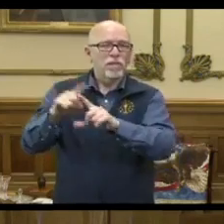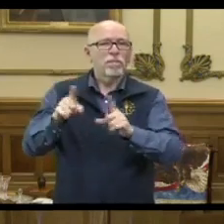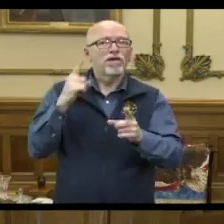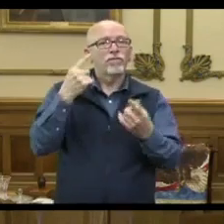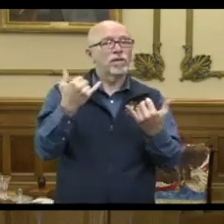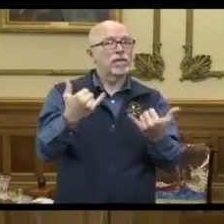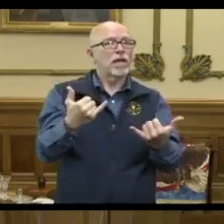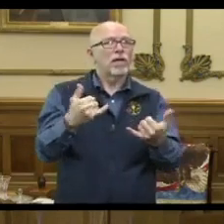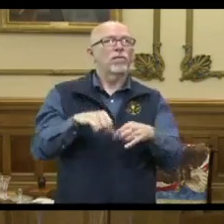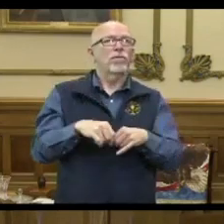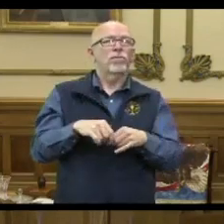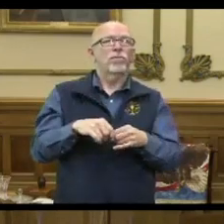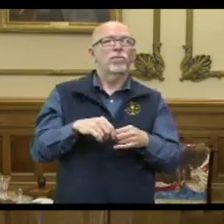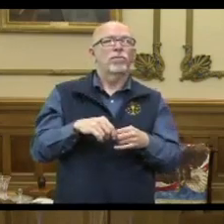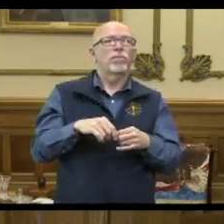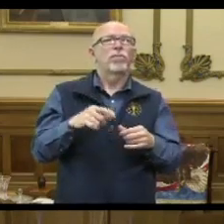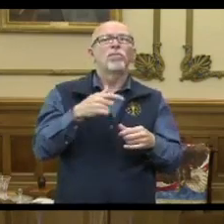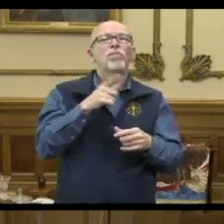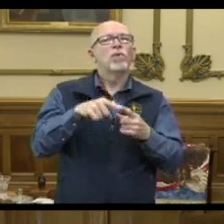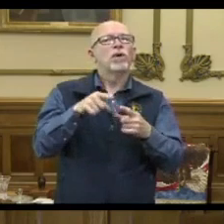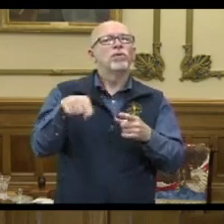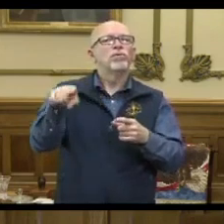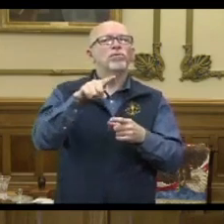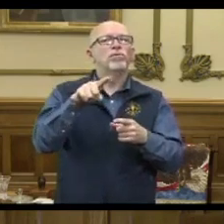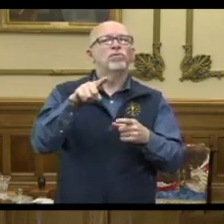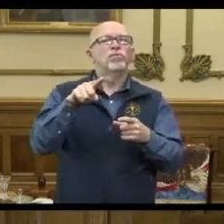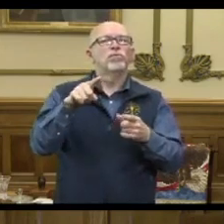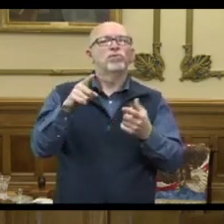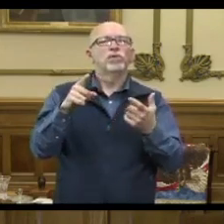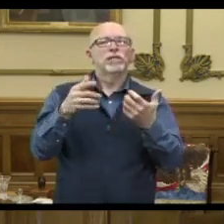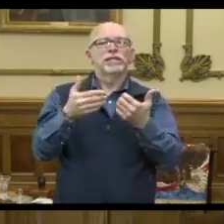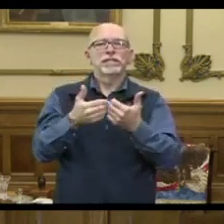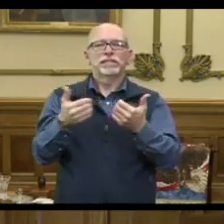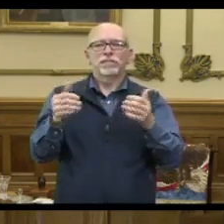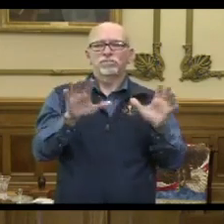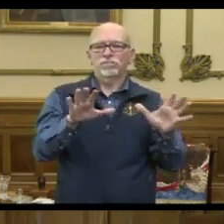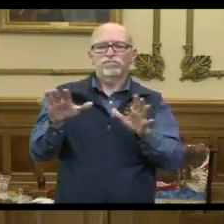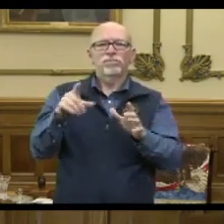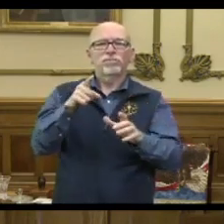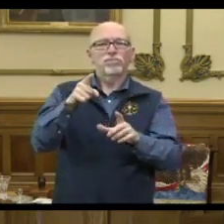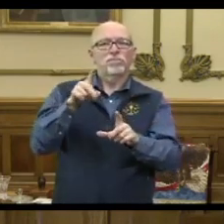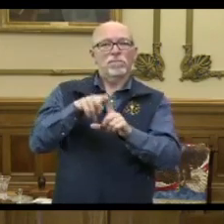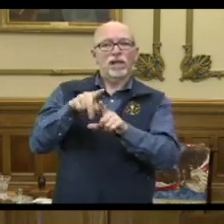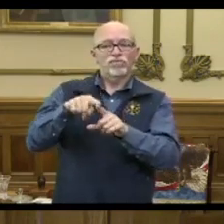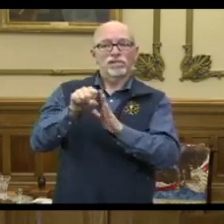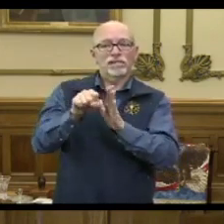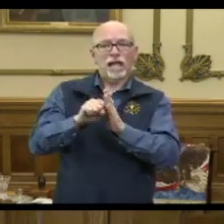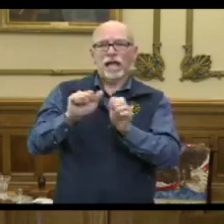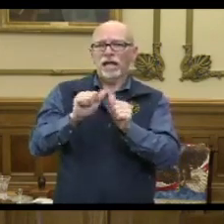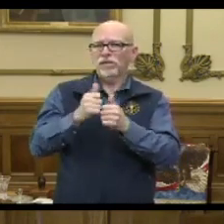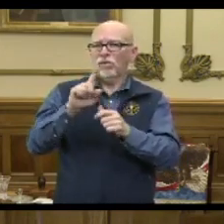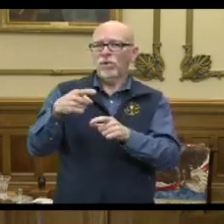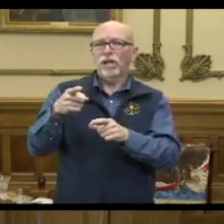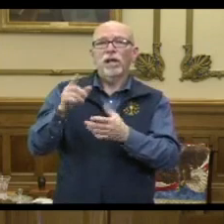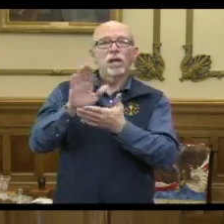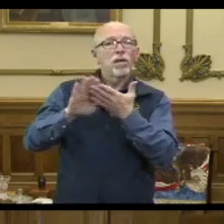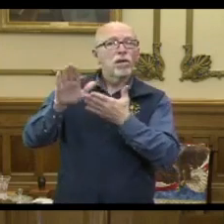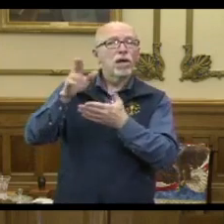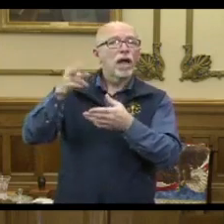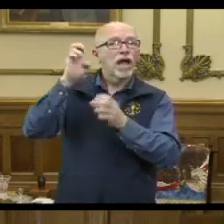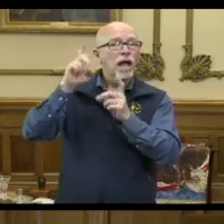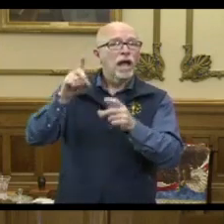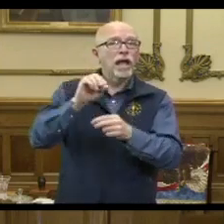reference, when you separate that out and you apply this just to the state agencies, the higher ed,